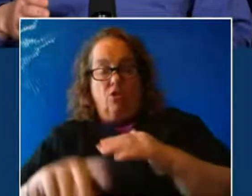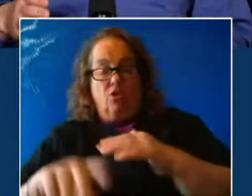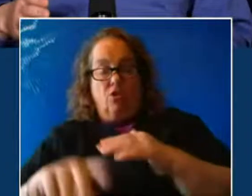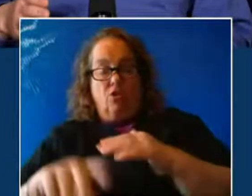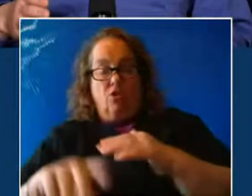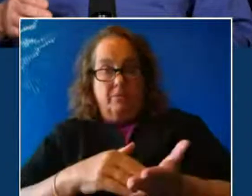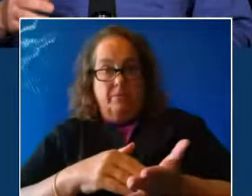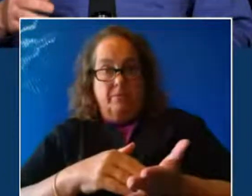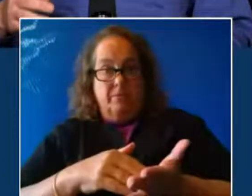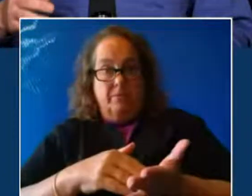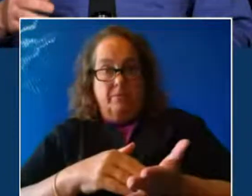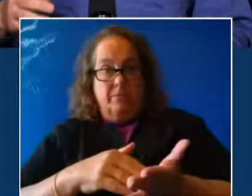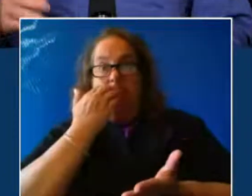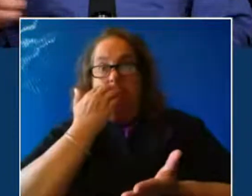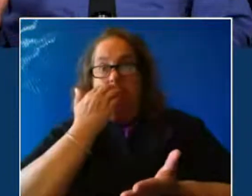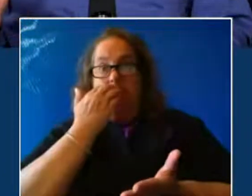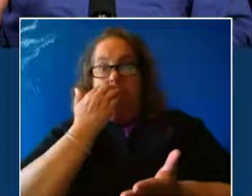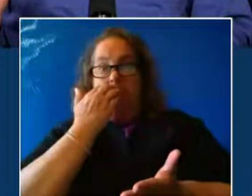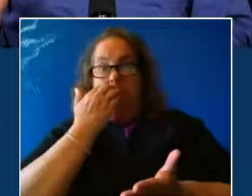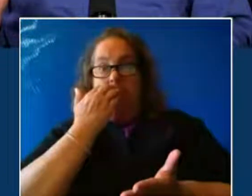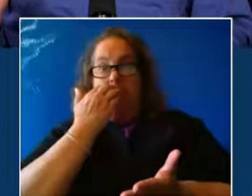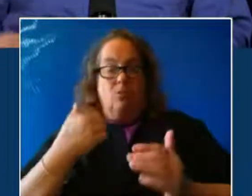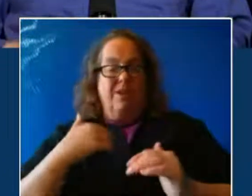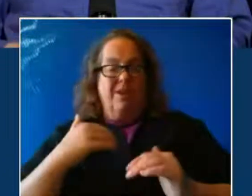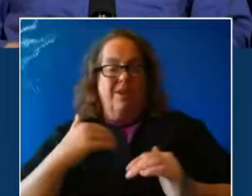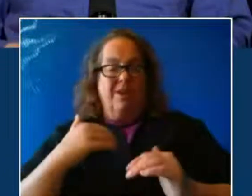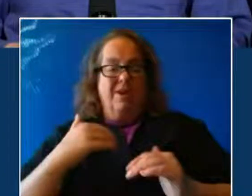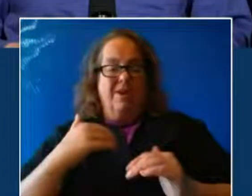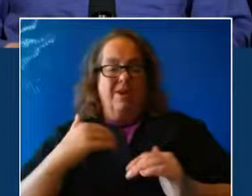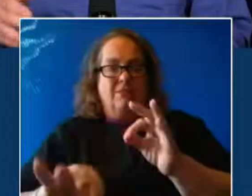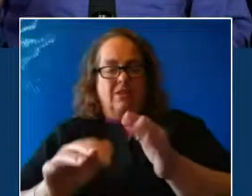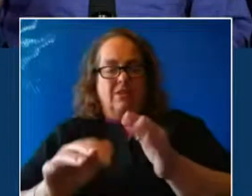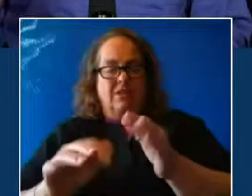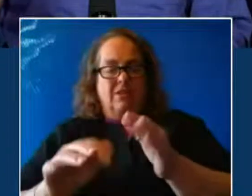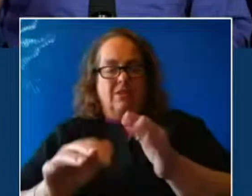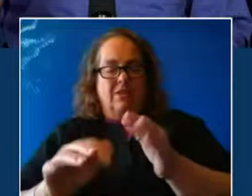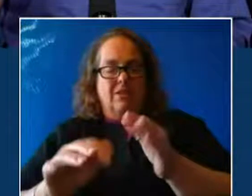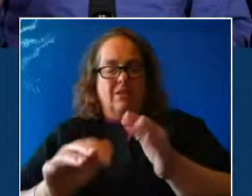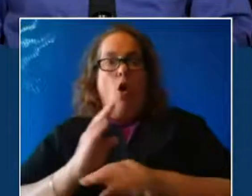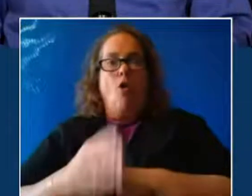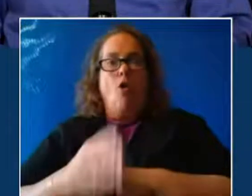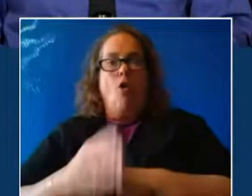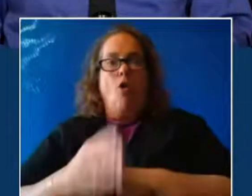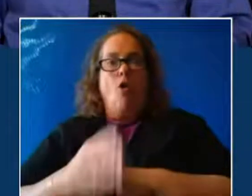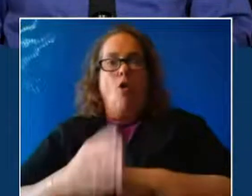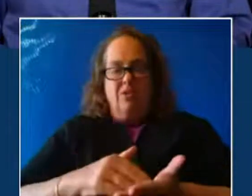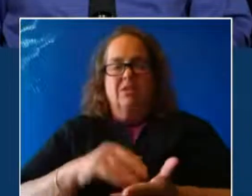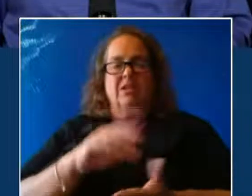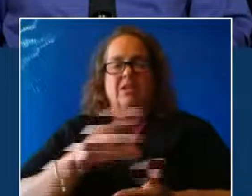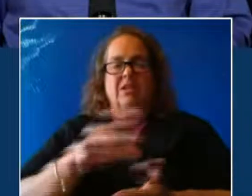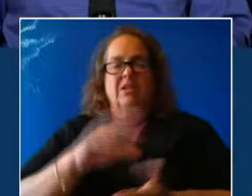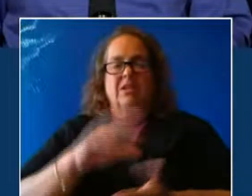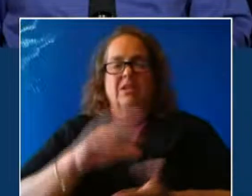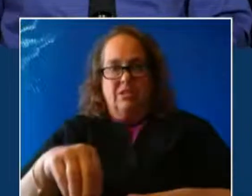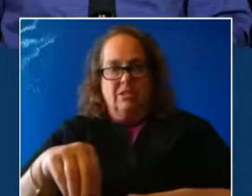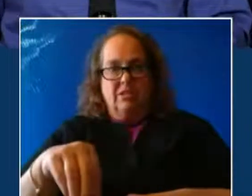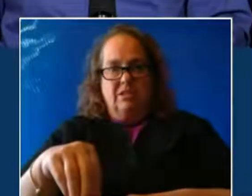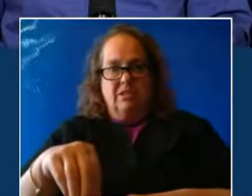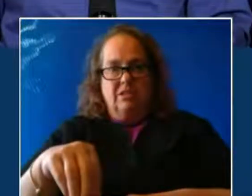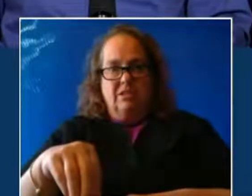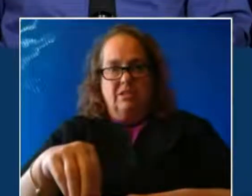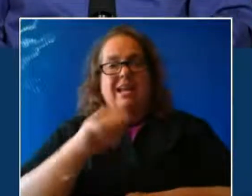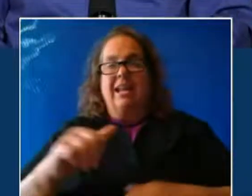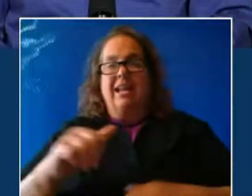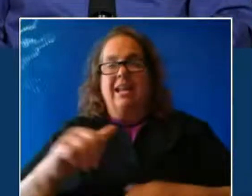simplified the guidance for gatherings over 1,000. So it is 50% for any gathering over 1,000 persons. So that there